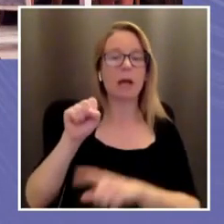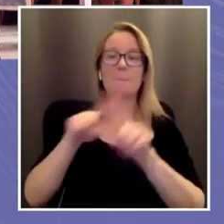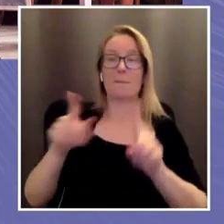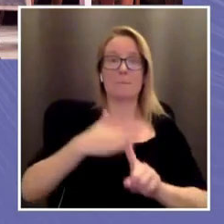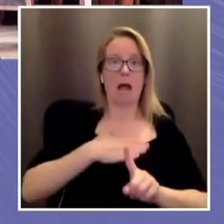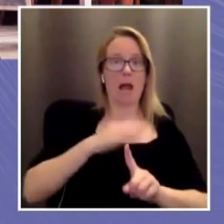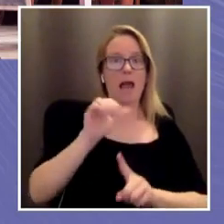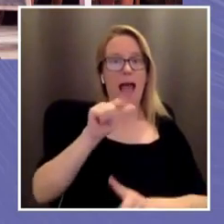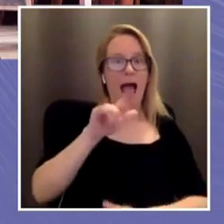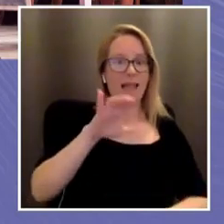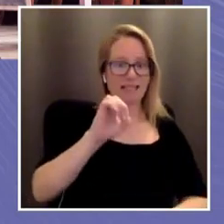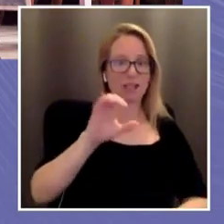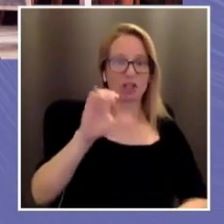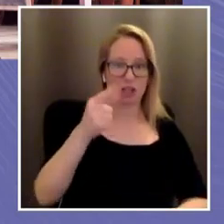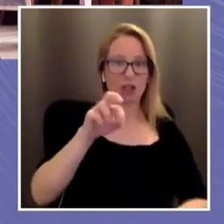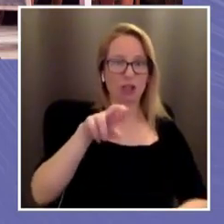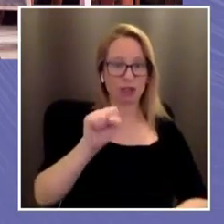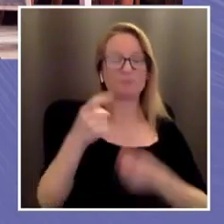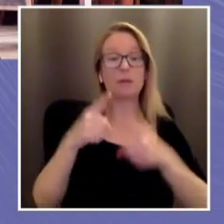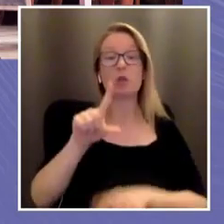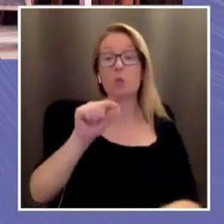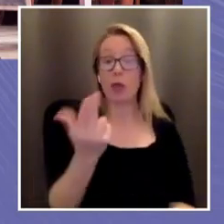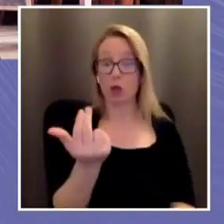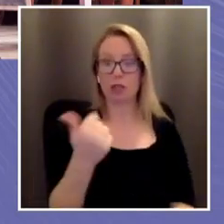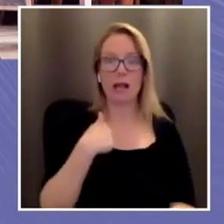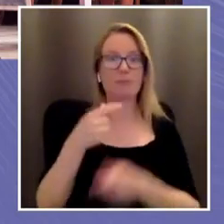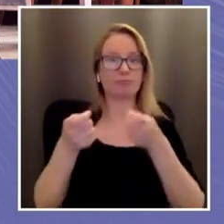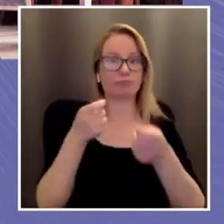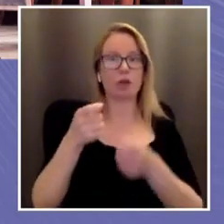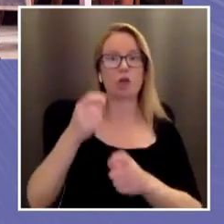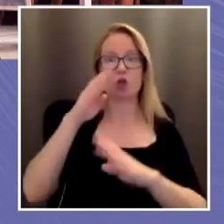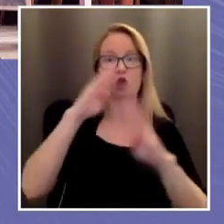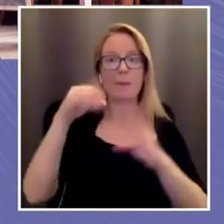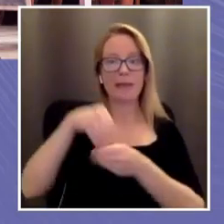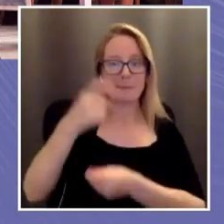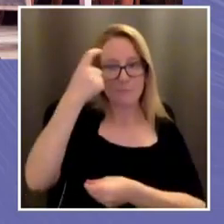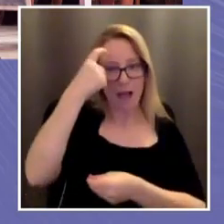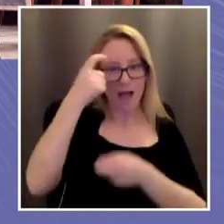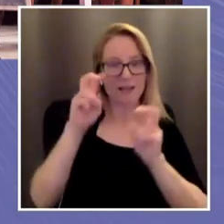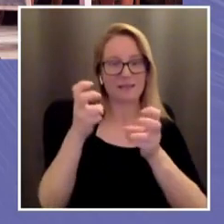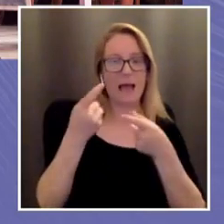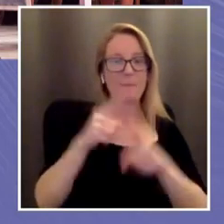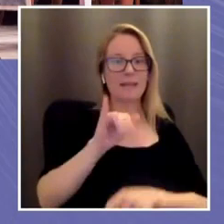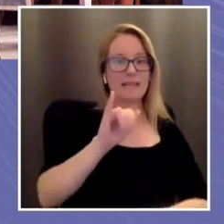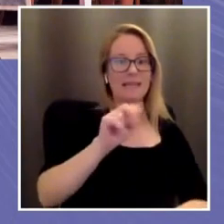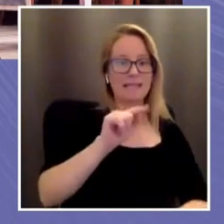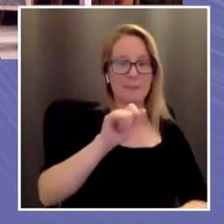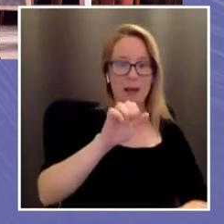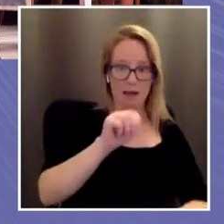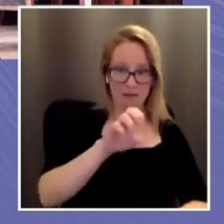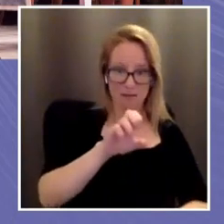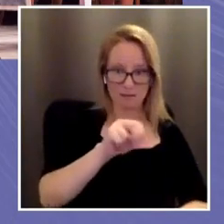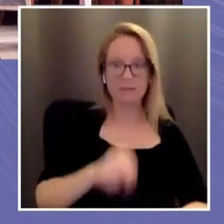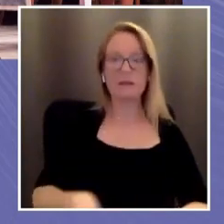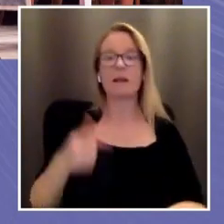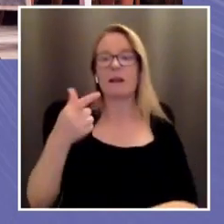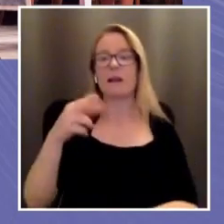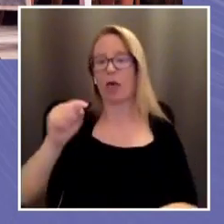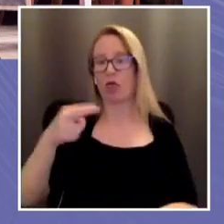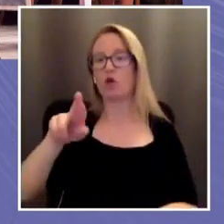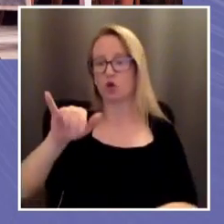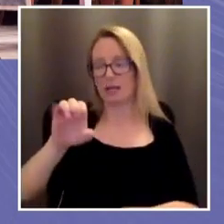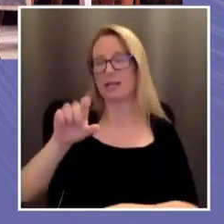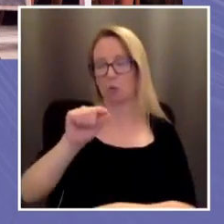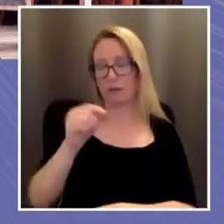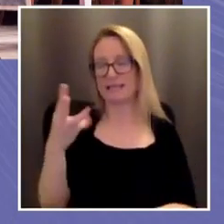Childress plays. So in 2013, I directed Trouble in Mind at the Intimon, and in 2016, I directed it at the Guthrie. The